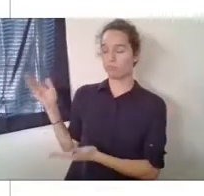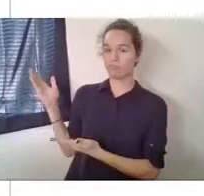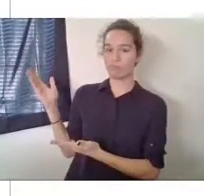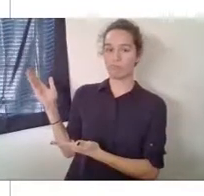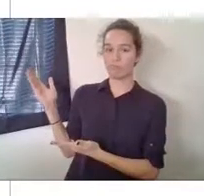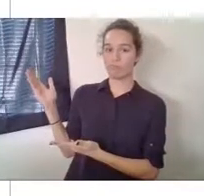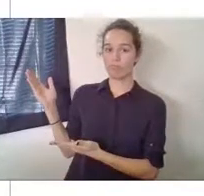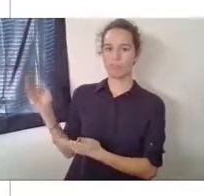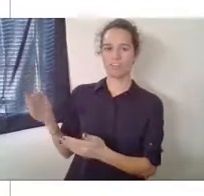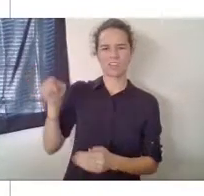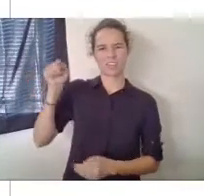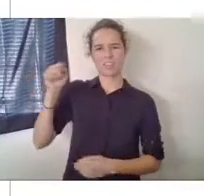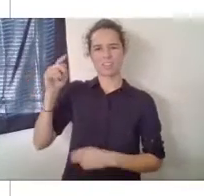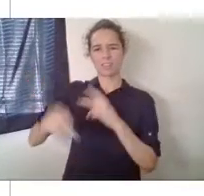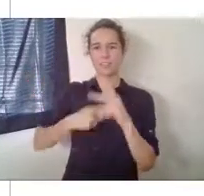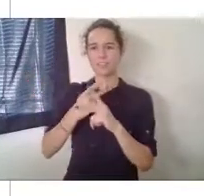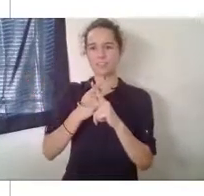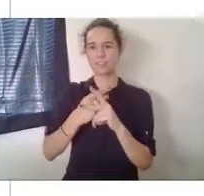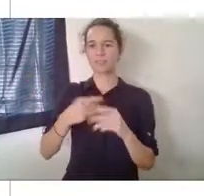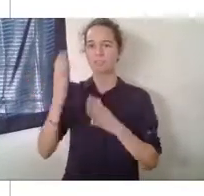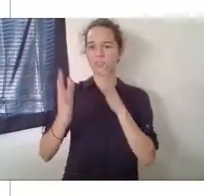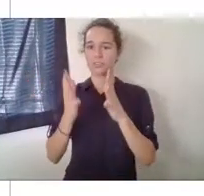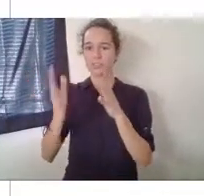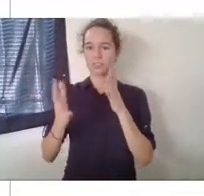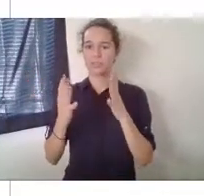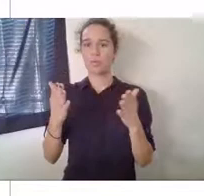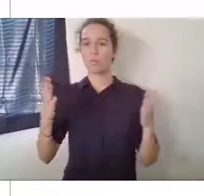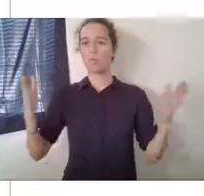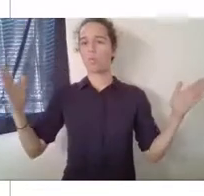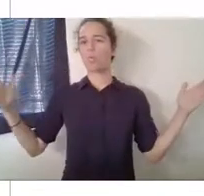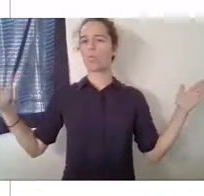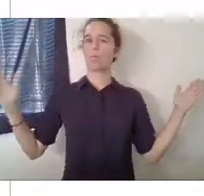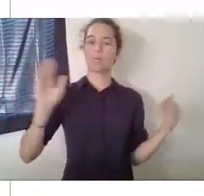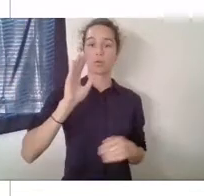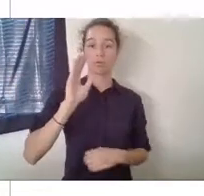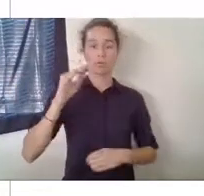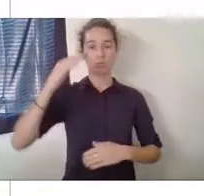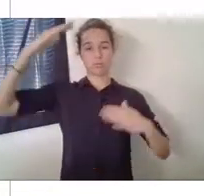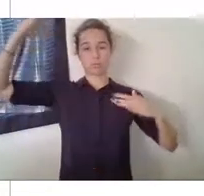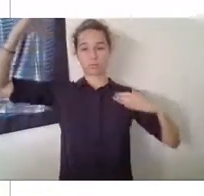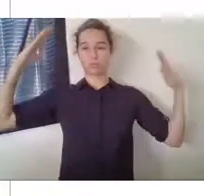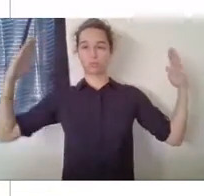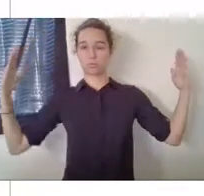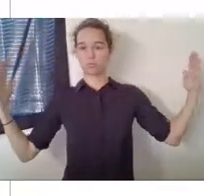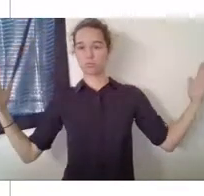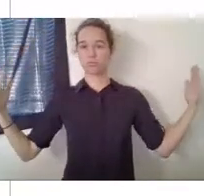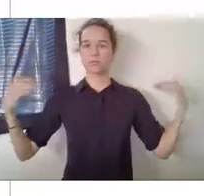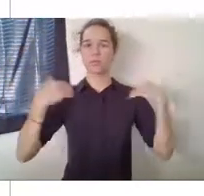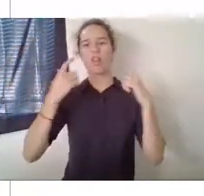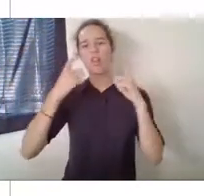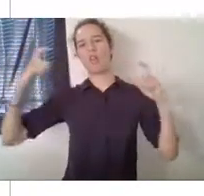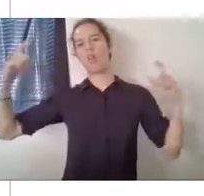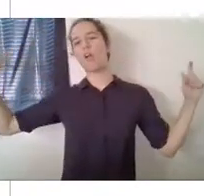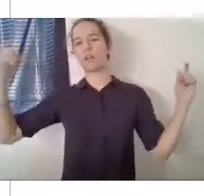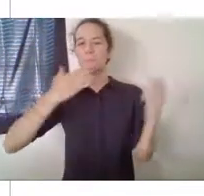largest variety, and your imagination is the limit. Just remember that the gesture and the message has to